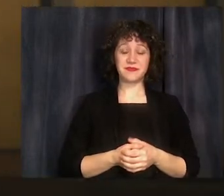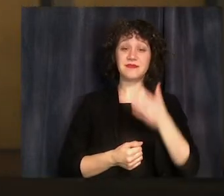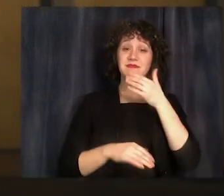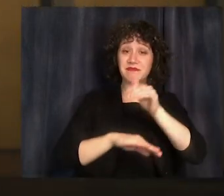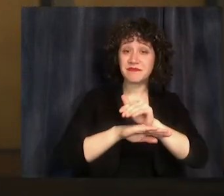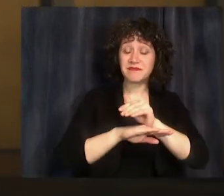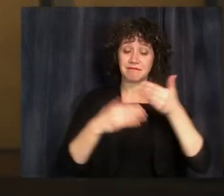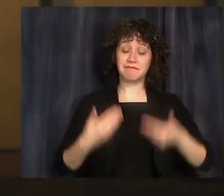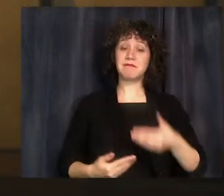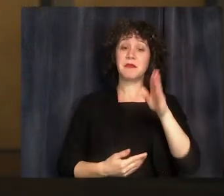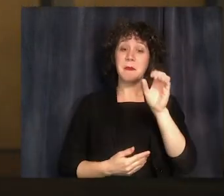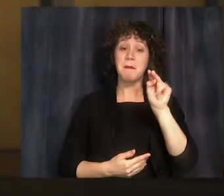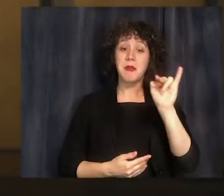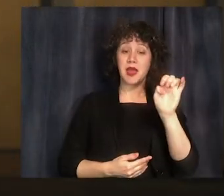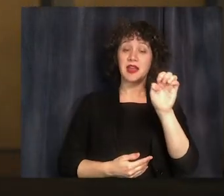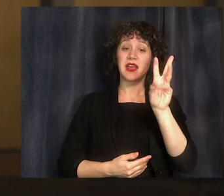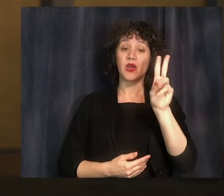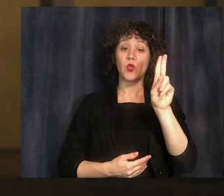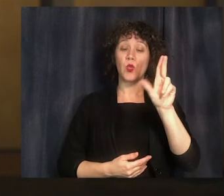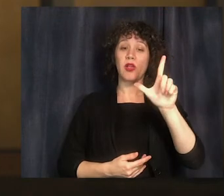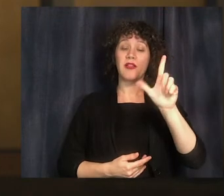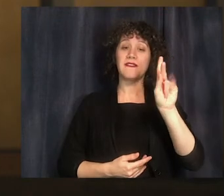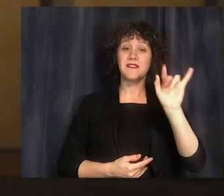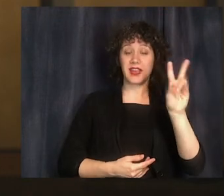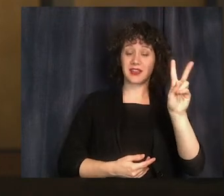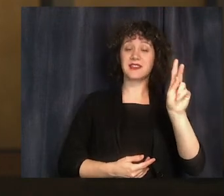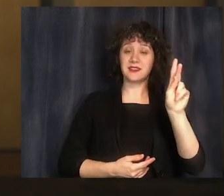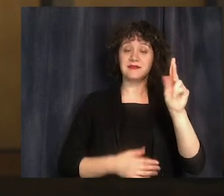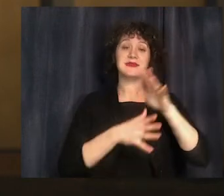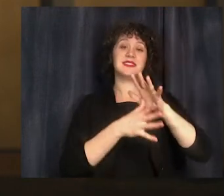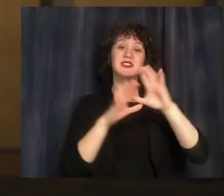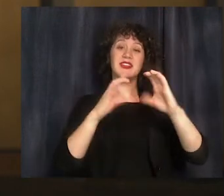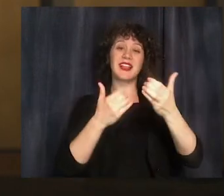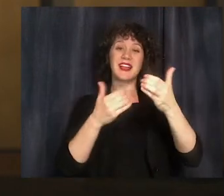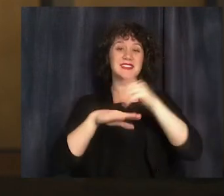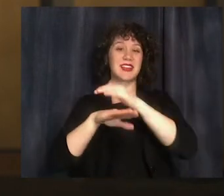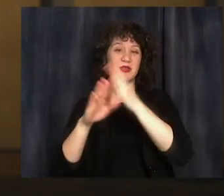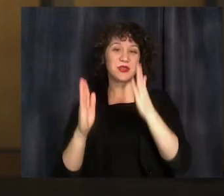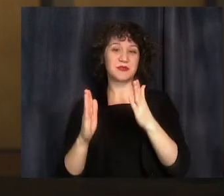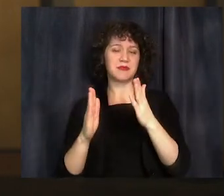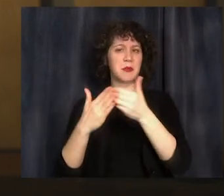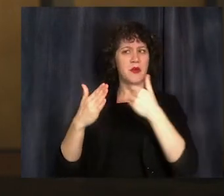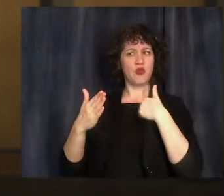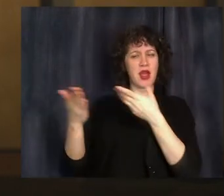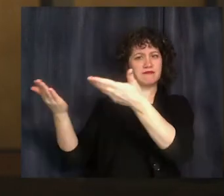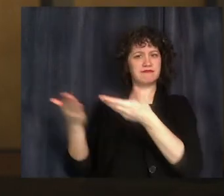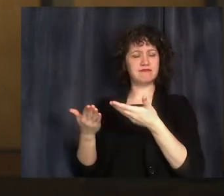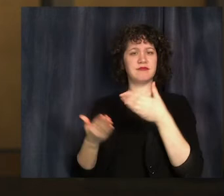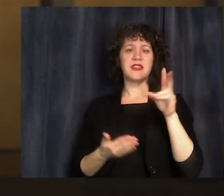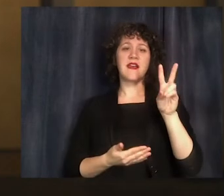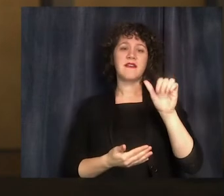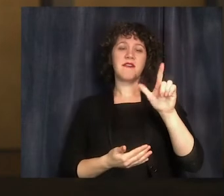Good evening, I am Bonnie Wolvick, senior class counselor. Before I introduce the co-valedictorians, I would like to speak to the strength